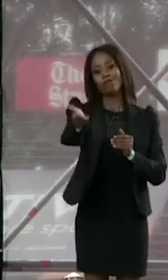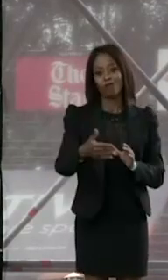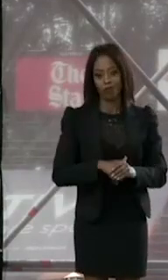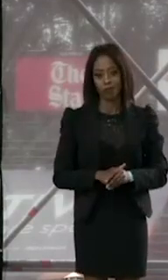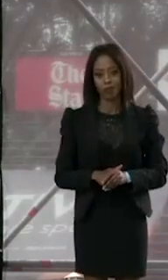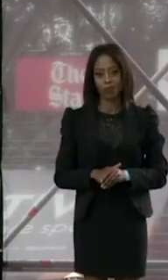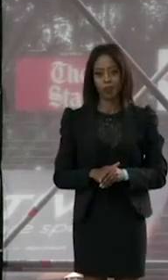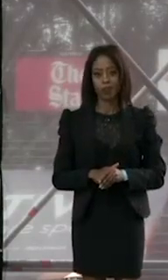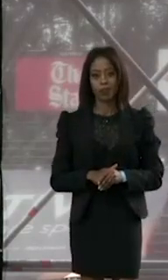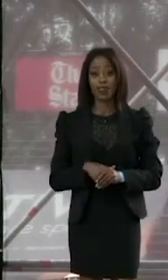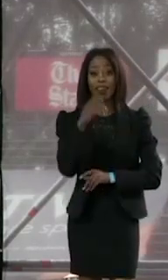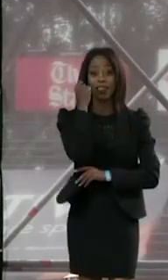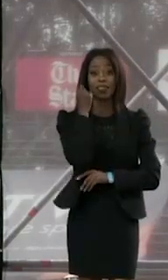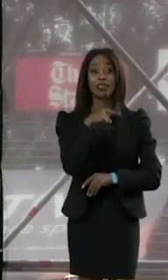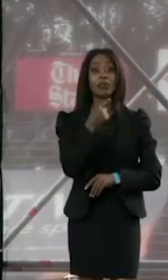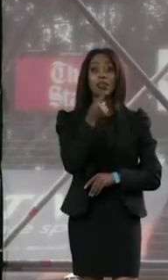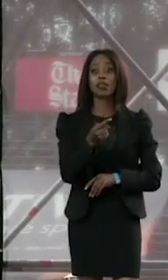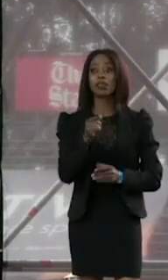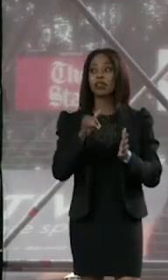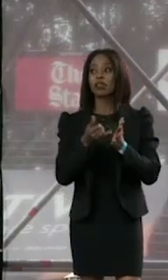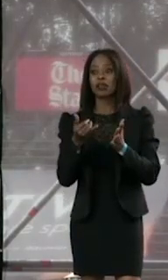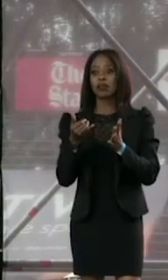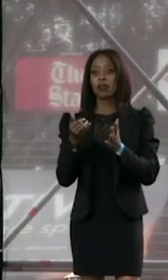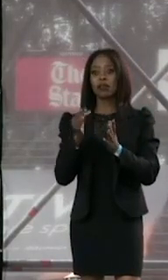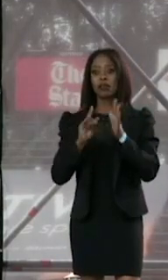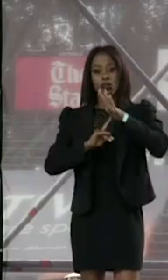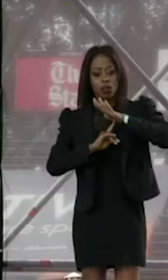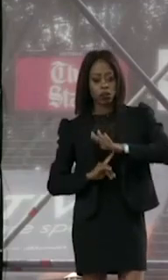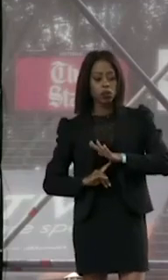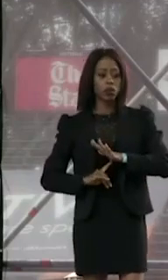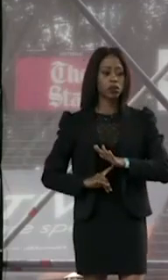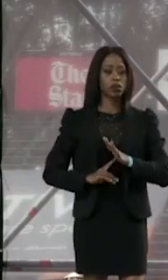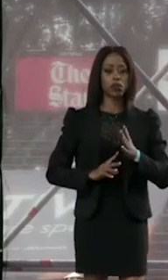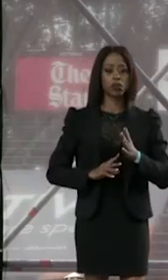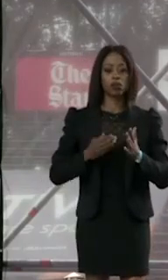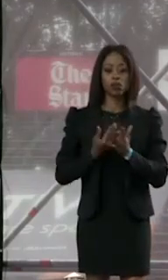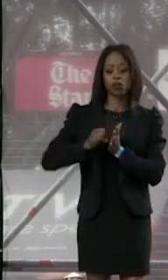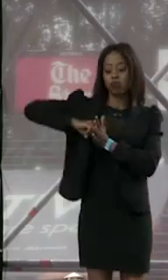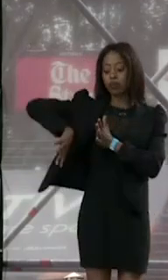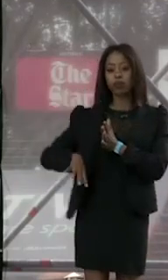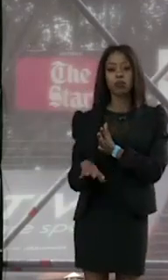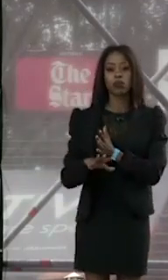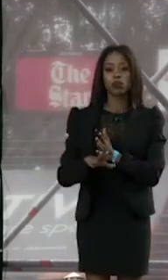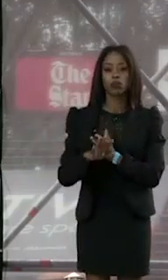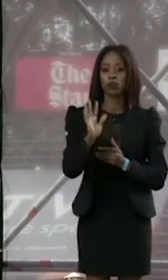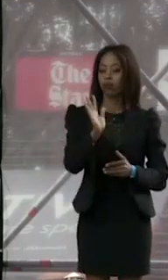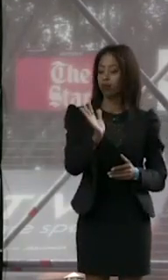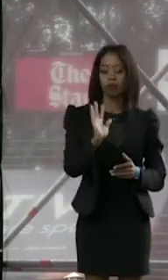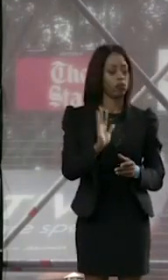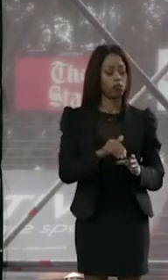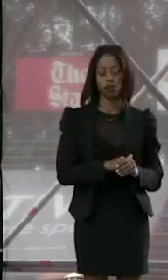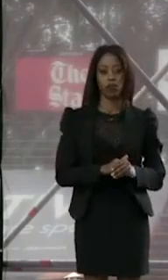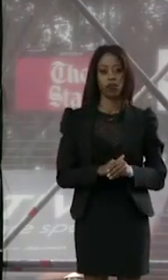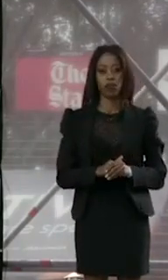wrong, I'm not saying clinical depression is something that you can push through. That's obviously not the case, and that would be silly.